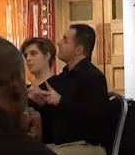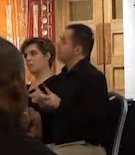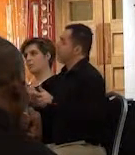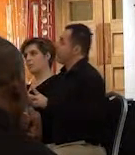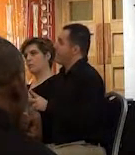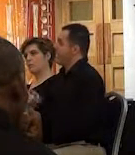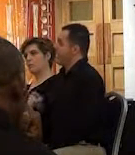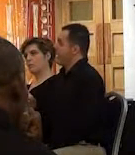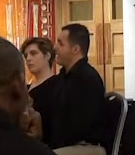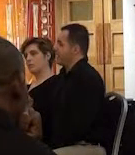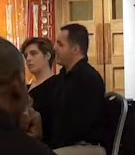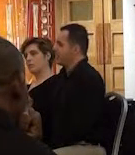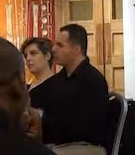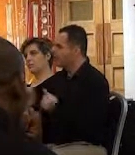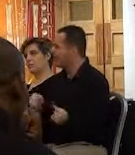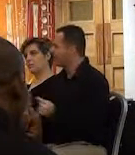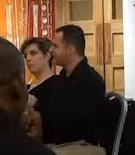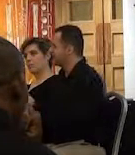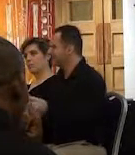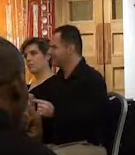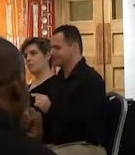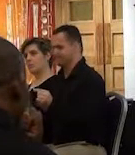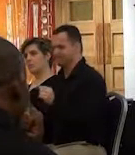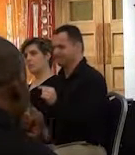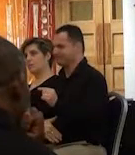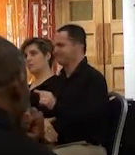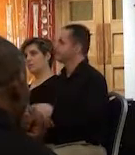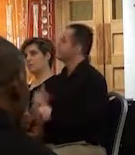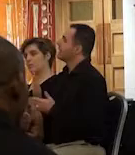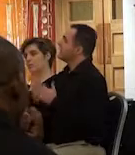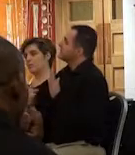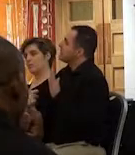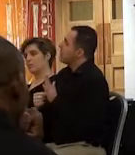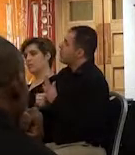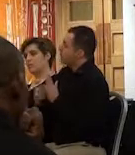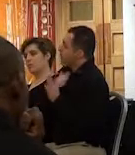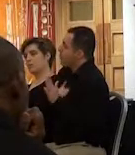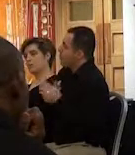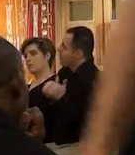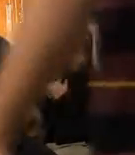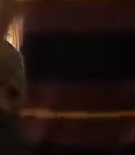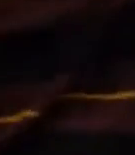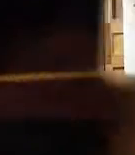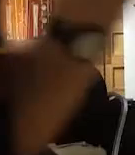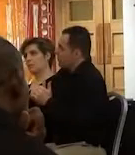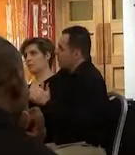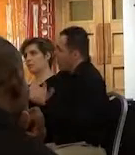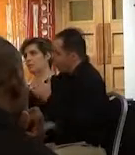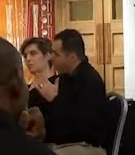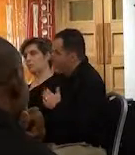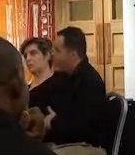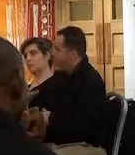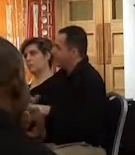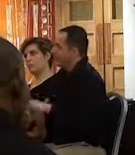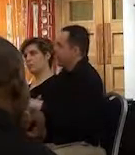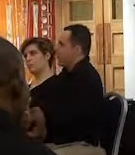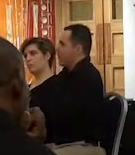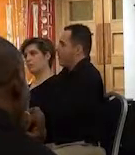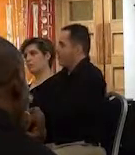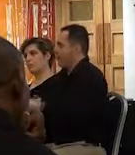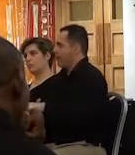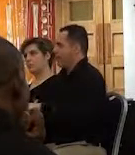not ranked one against another. And that's really important because they value that sense of everybody is the part that we do.